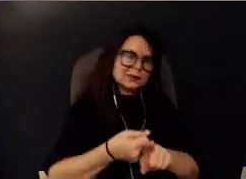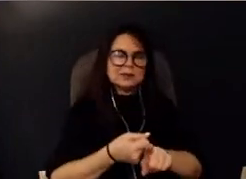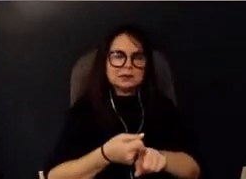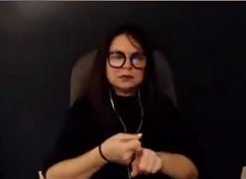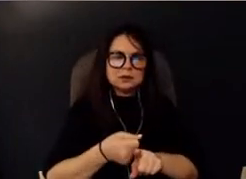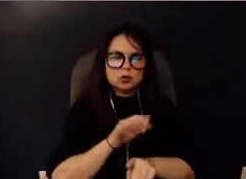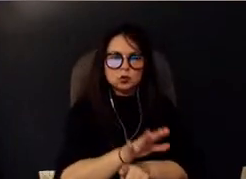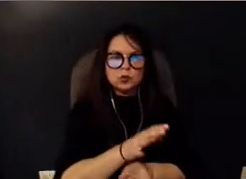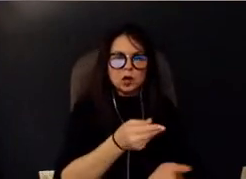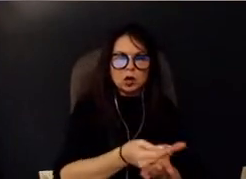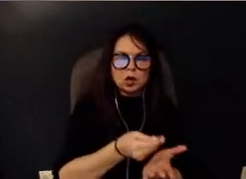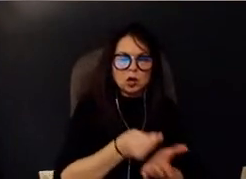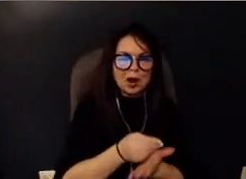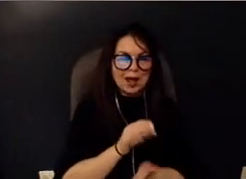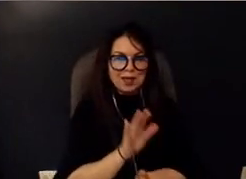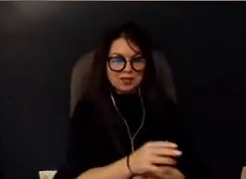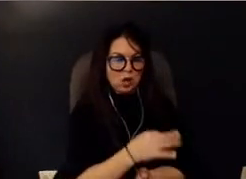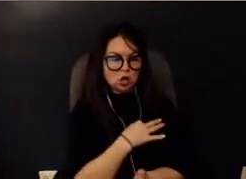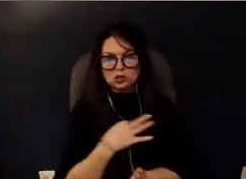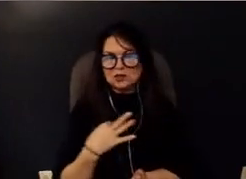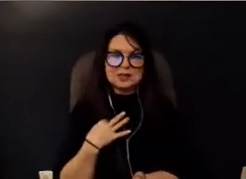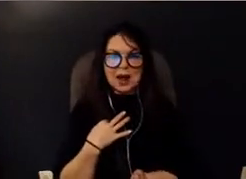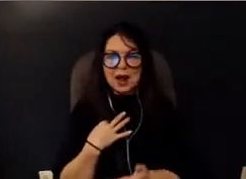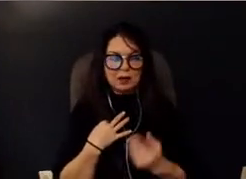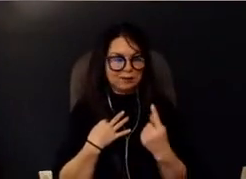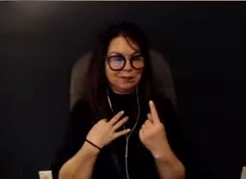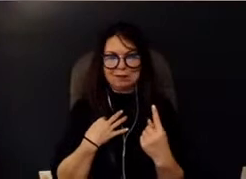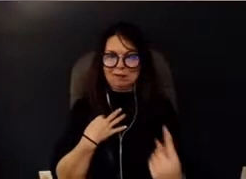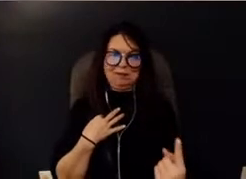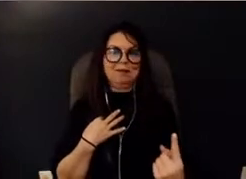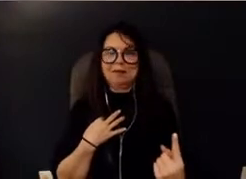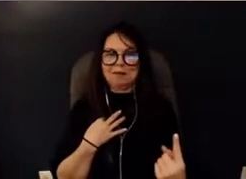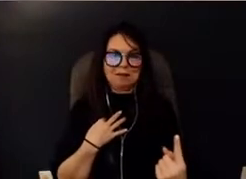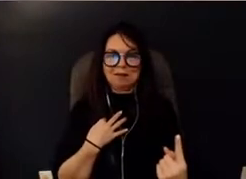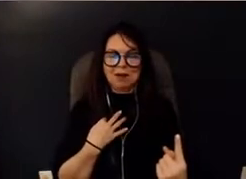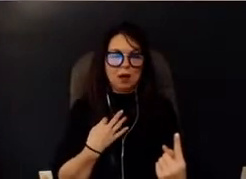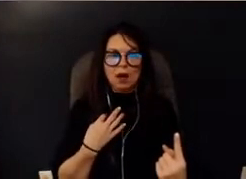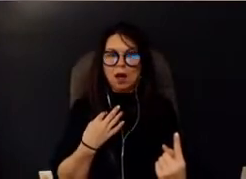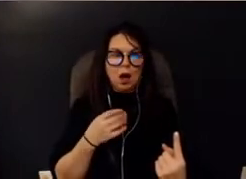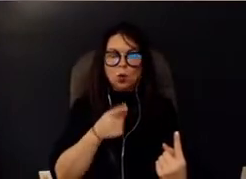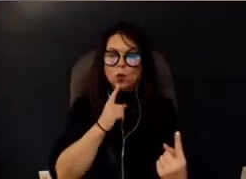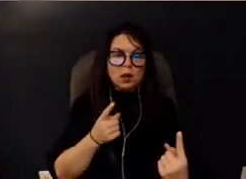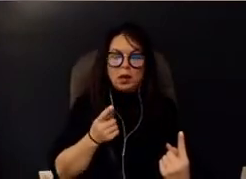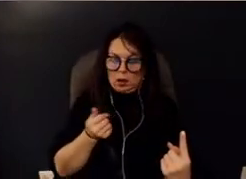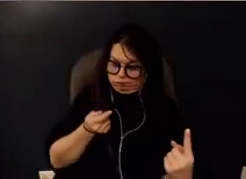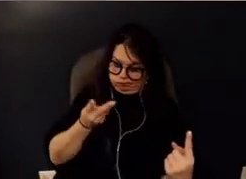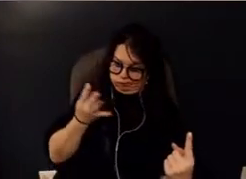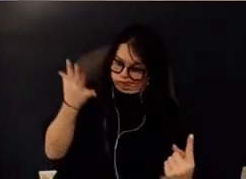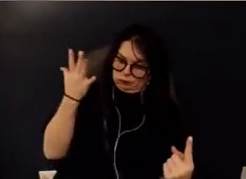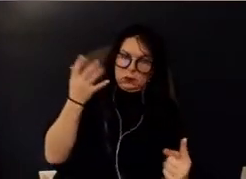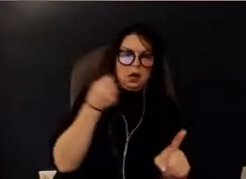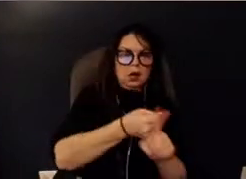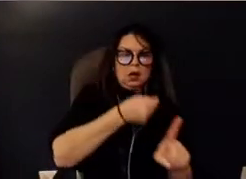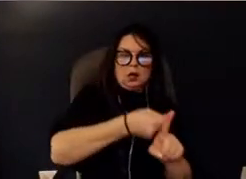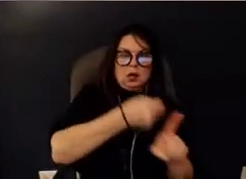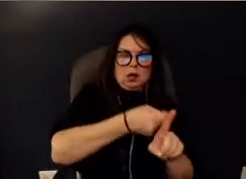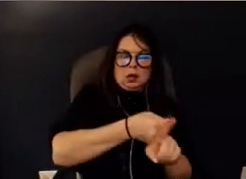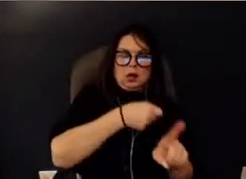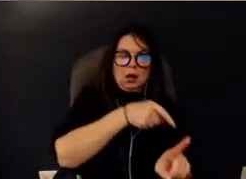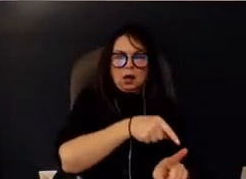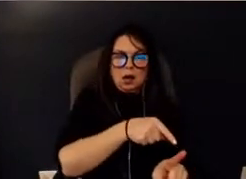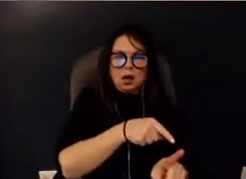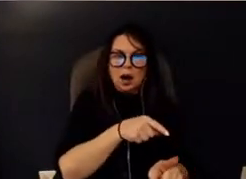group in the city this year. And they have had over 60 layoffs. They